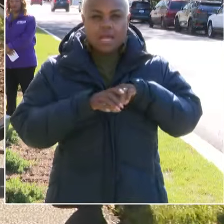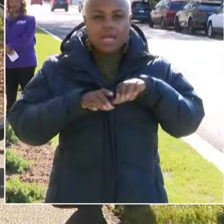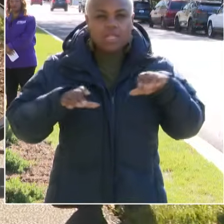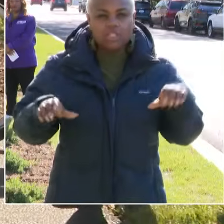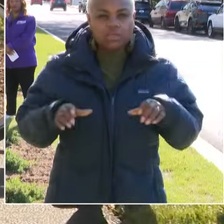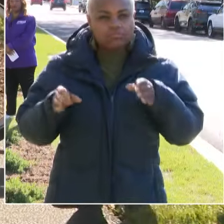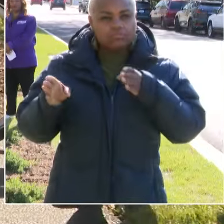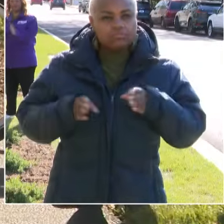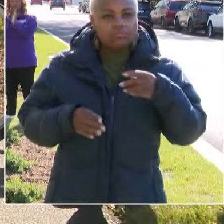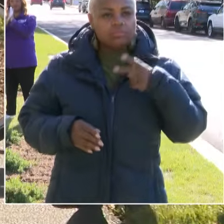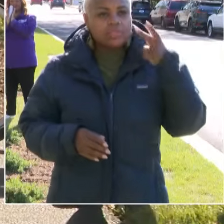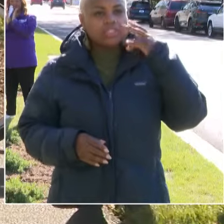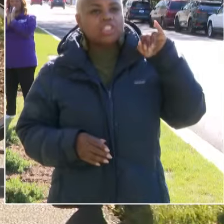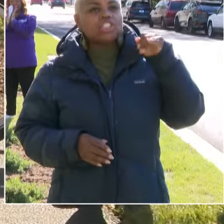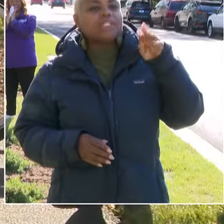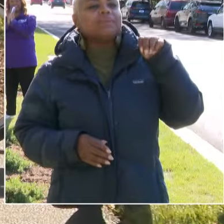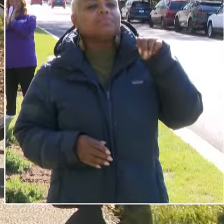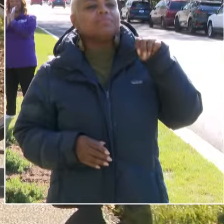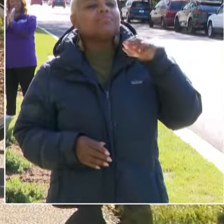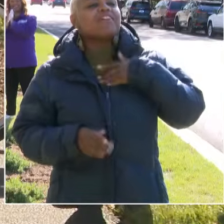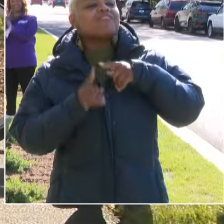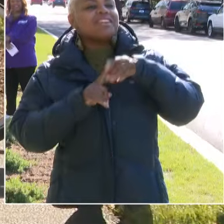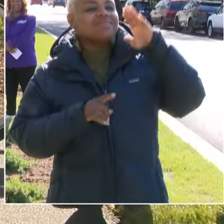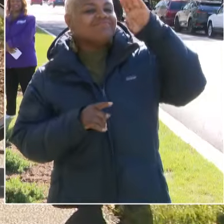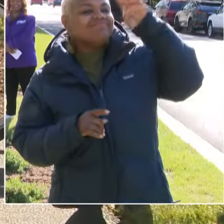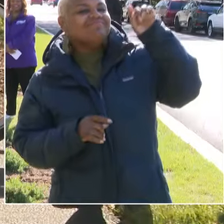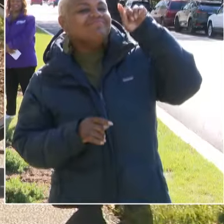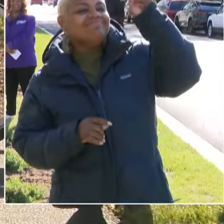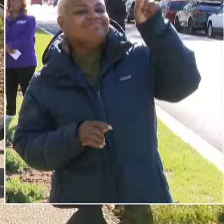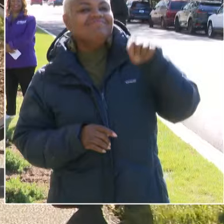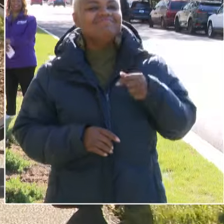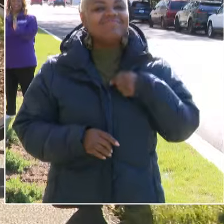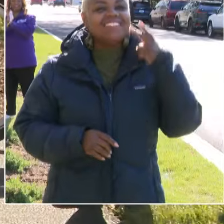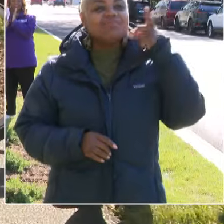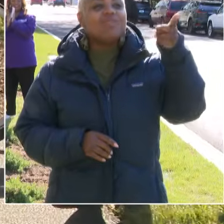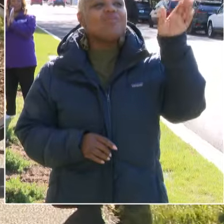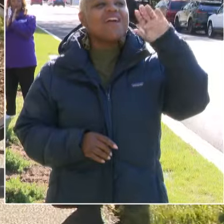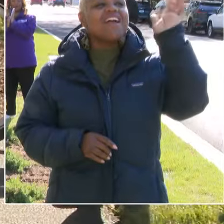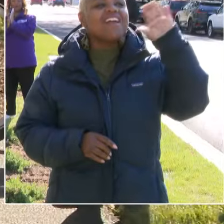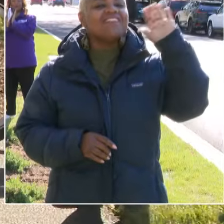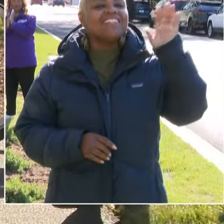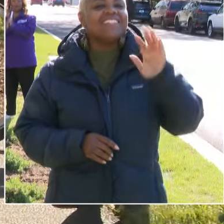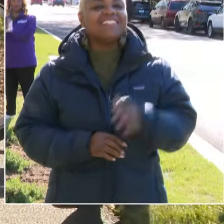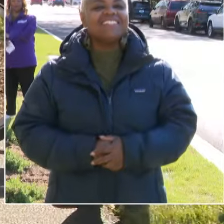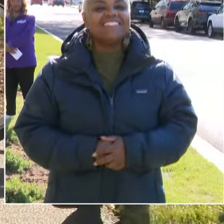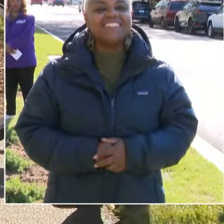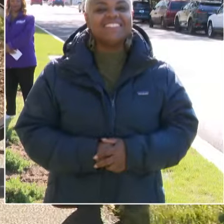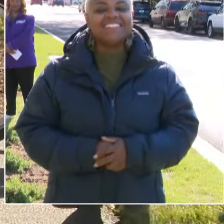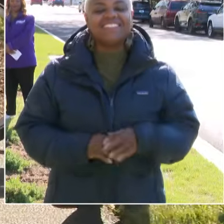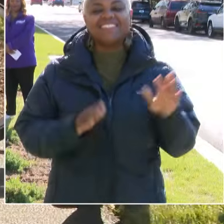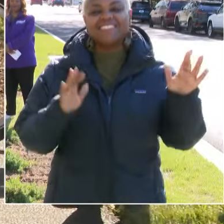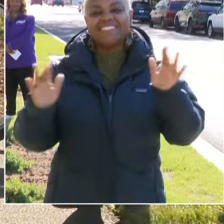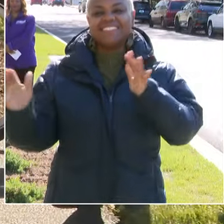Jim Sebastian. I see my other friend from Montgomery County. Good to see you. Give them another big round of applause.